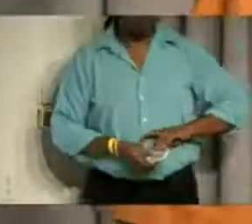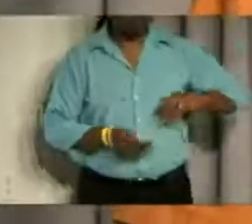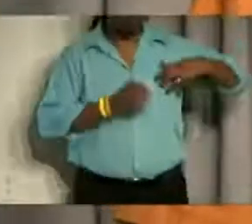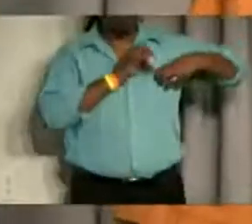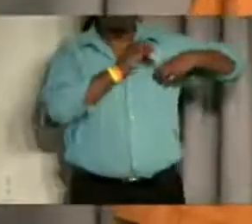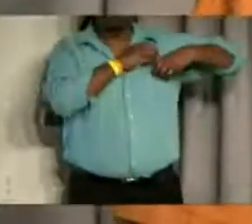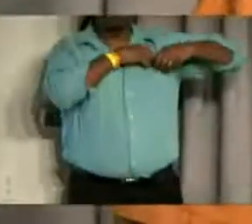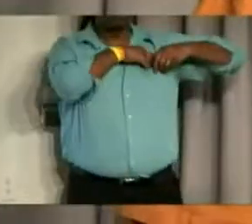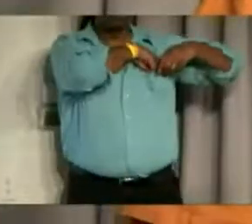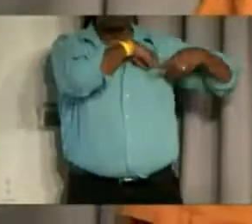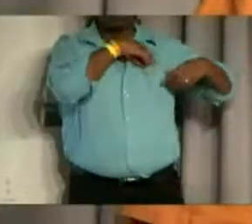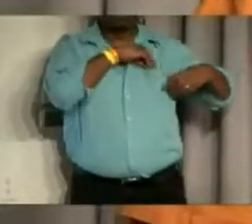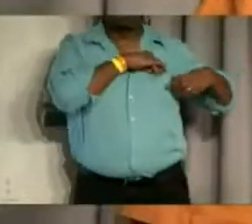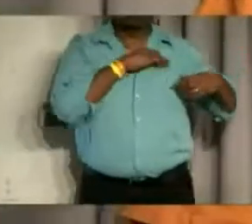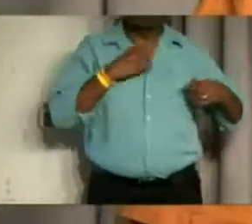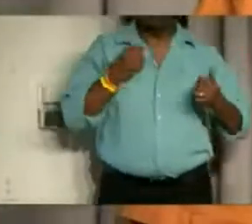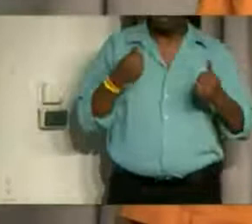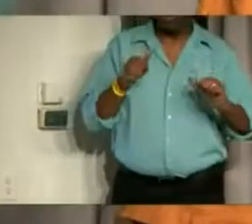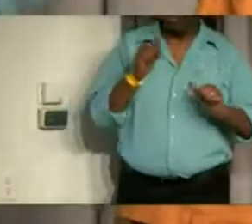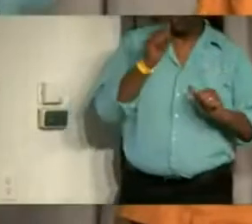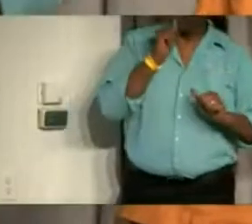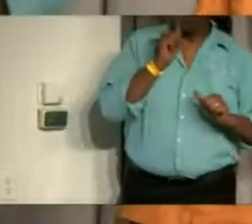Yes, we're still suffering.